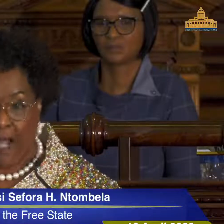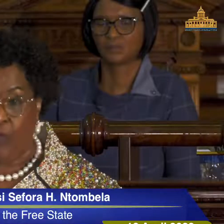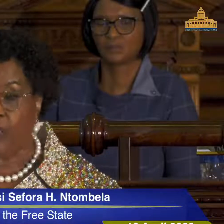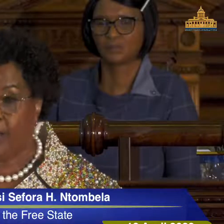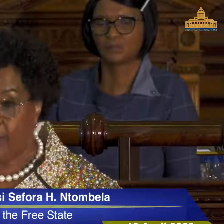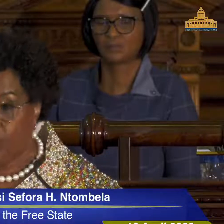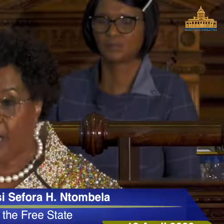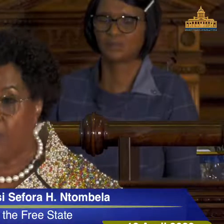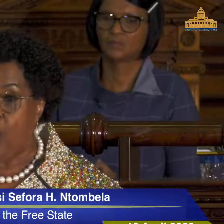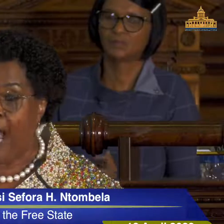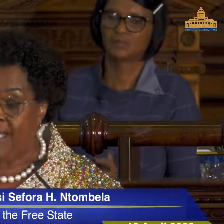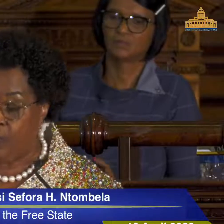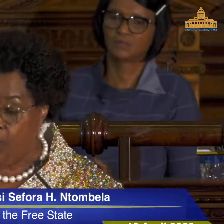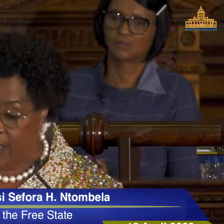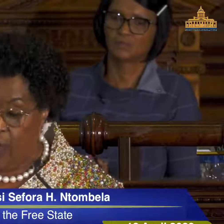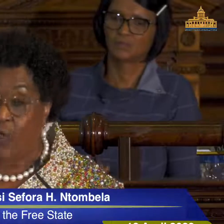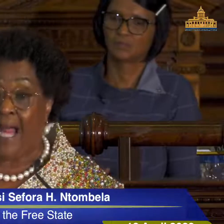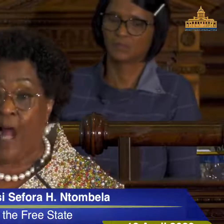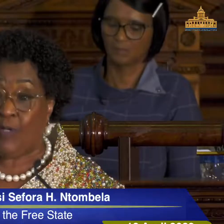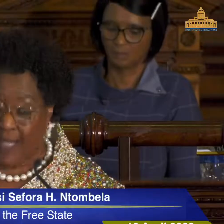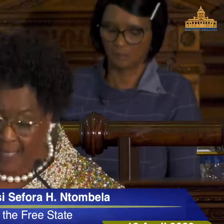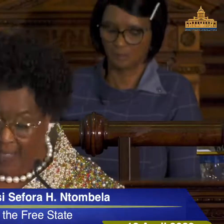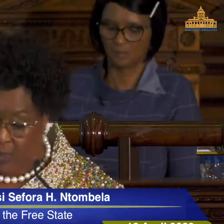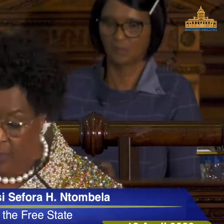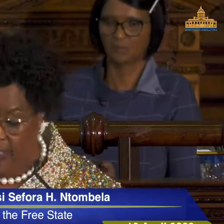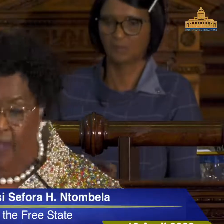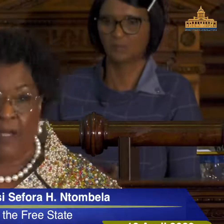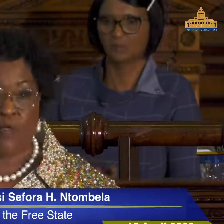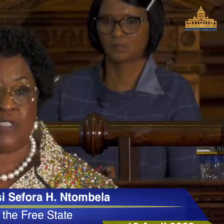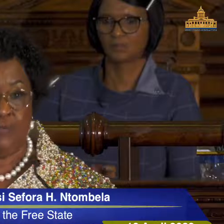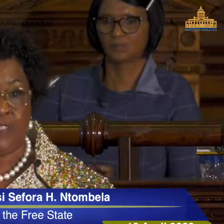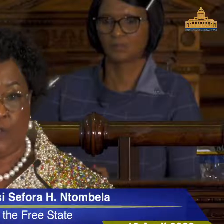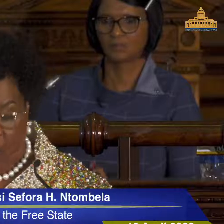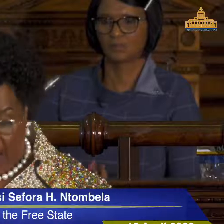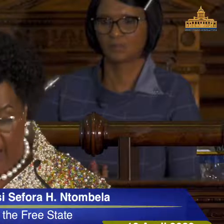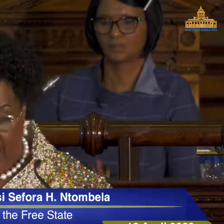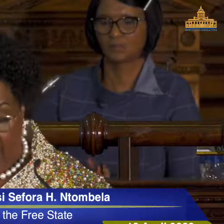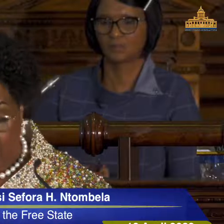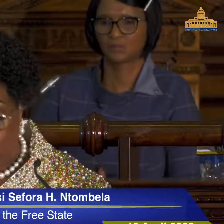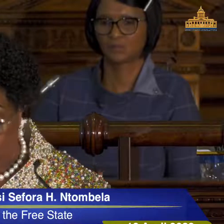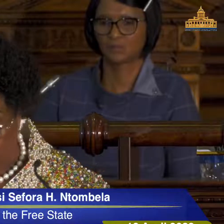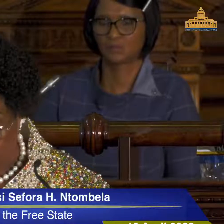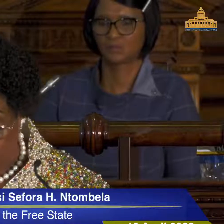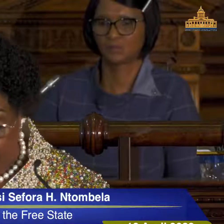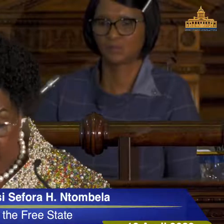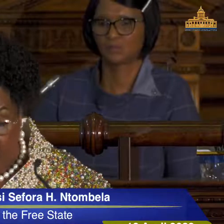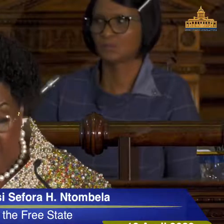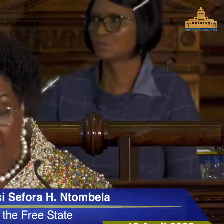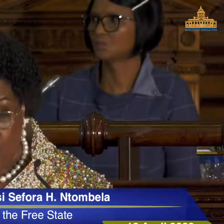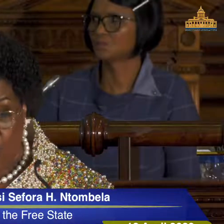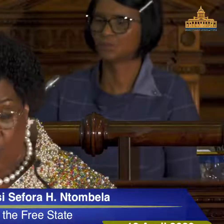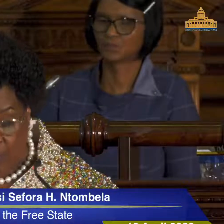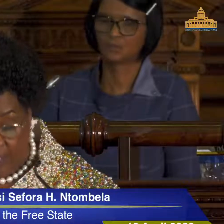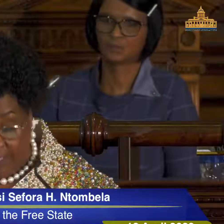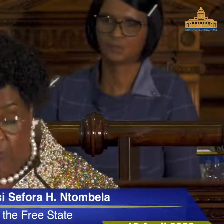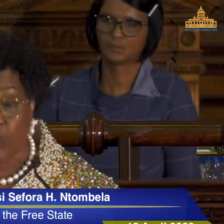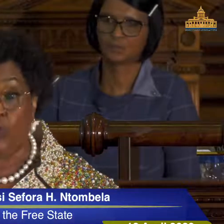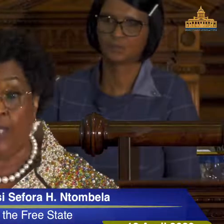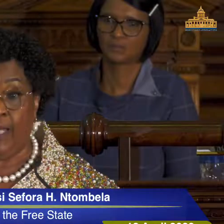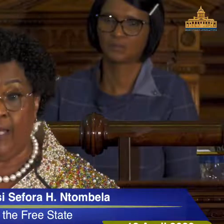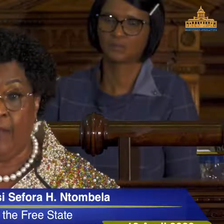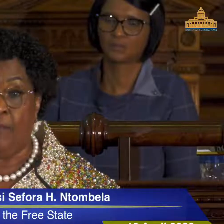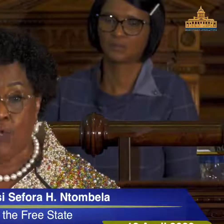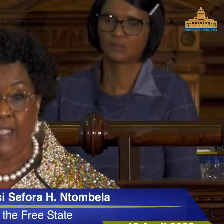le ba bang ho tla bua hantle hore ho tla outline hantle hore ba tlo sebetsa jwang. I so wish hore Mangaung